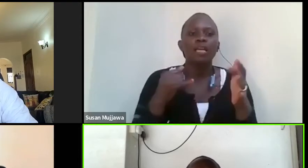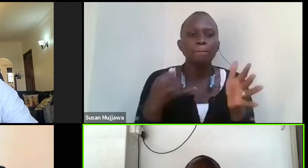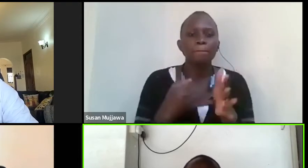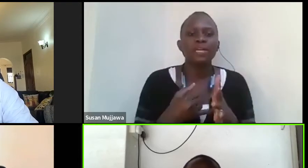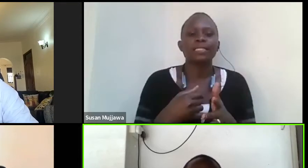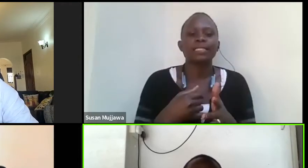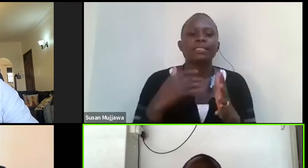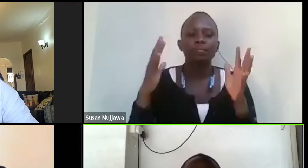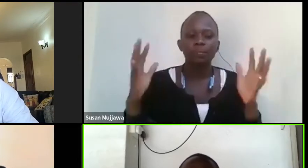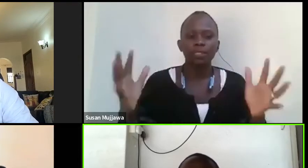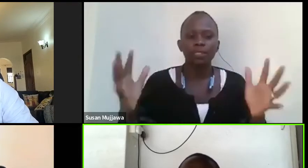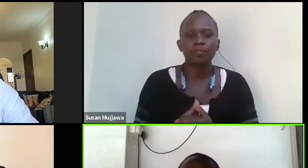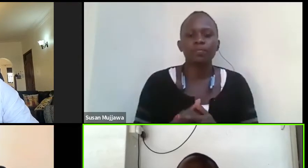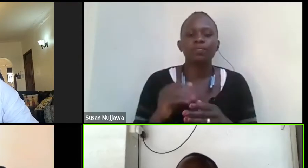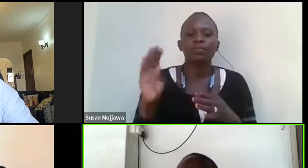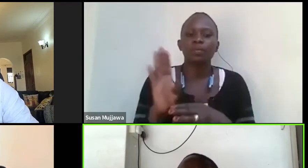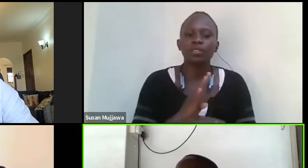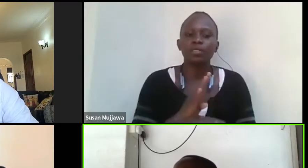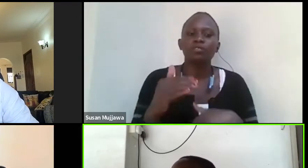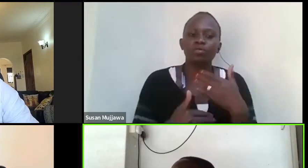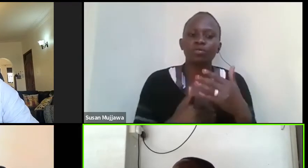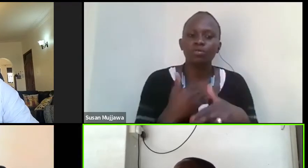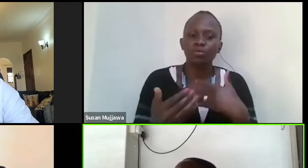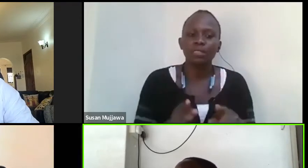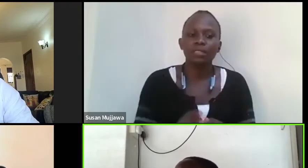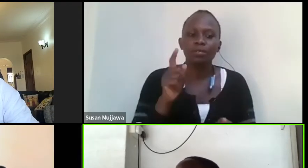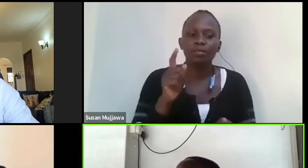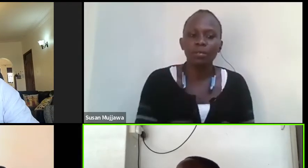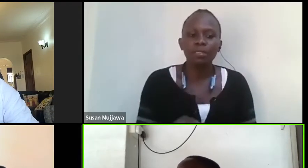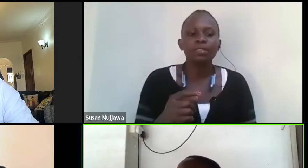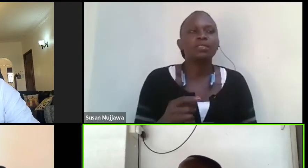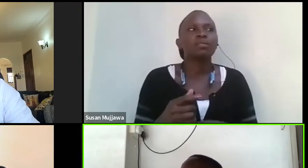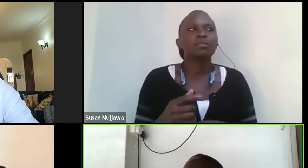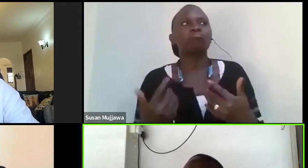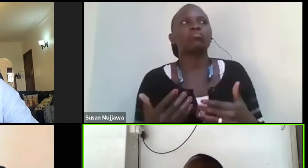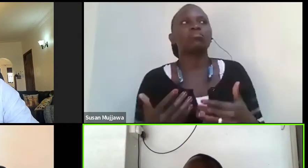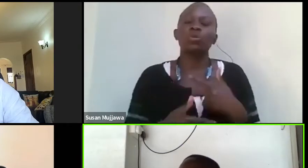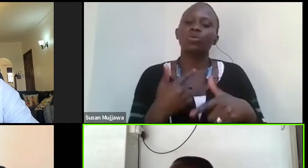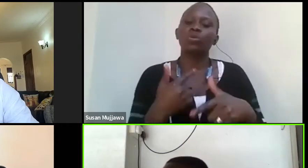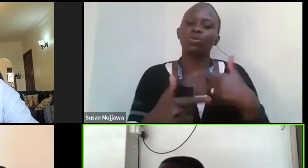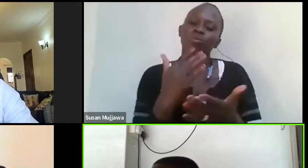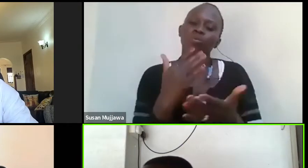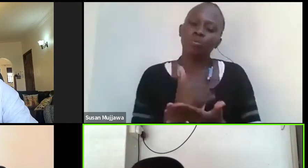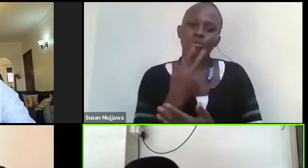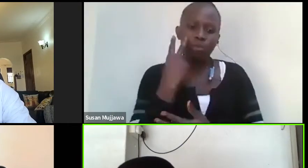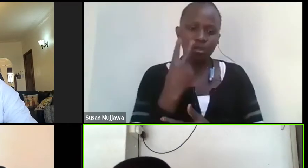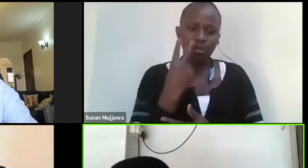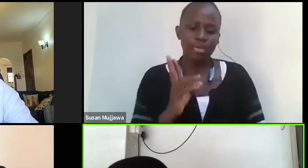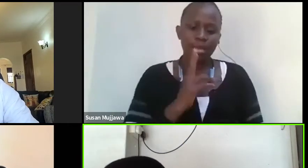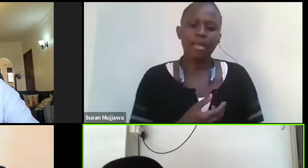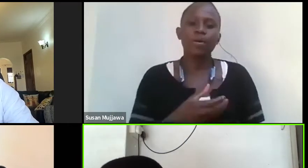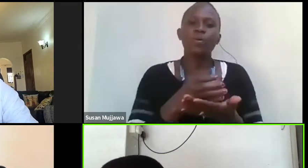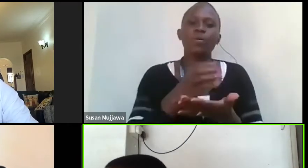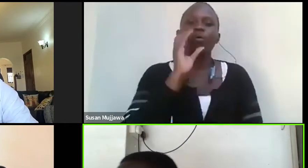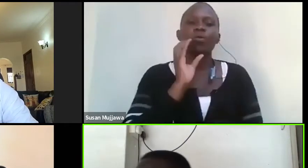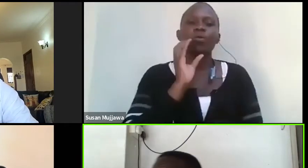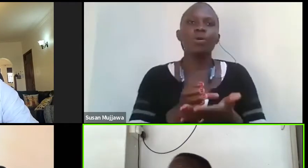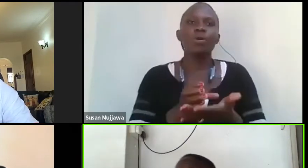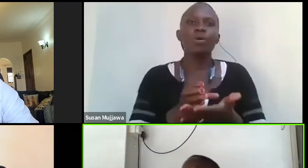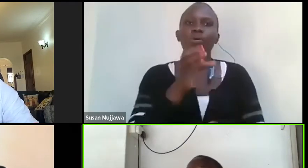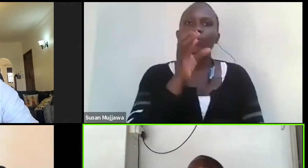for business continuity, we had to still move on to ensure that yes, our product is available at each outlet.